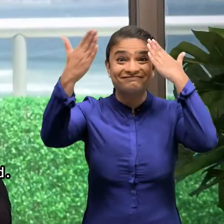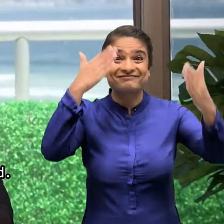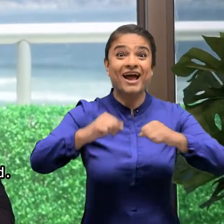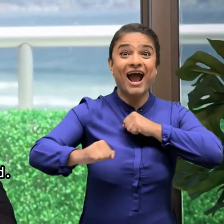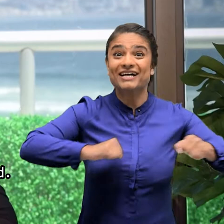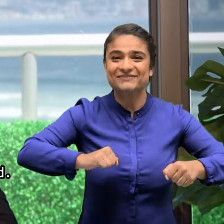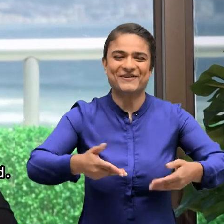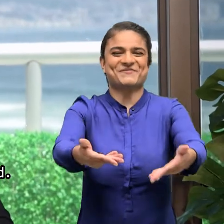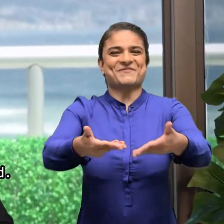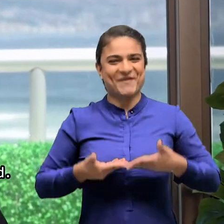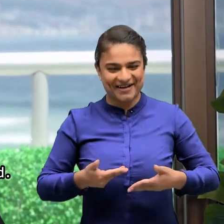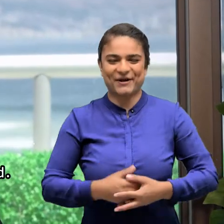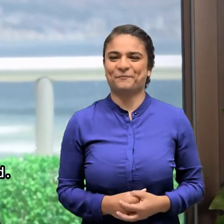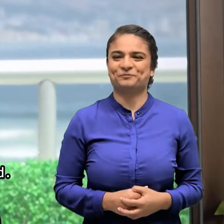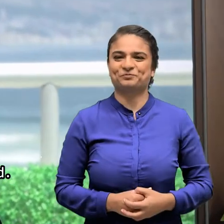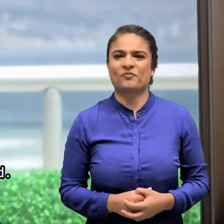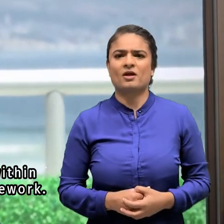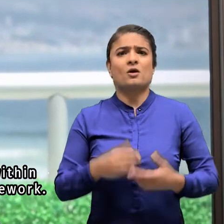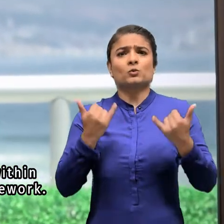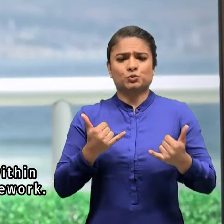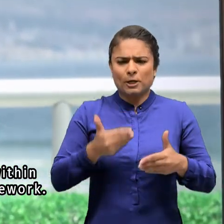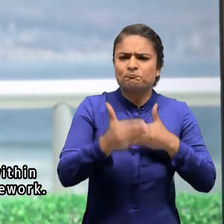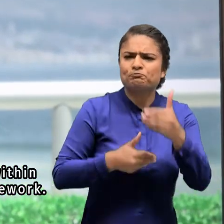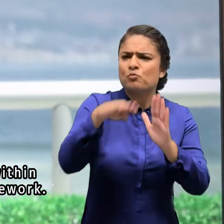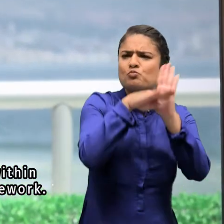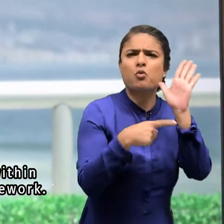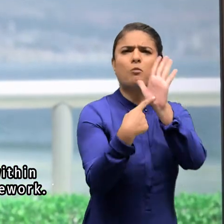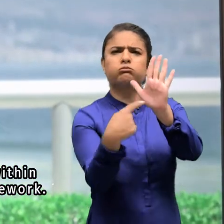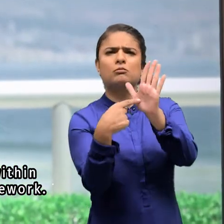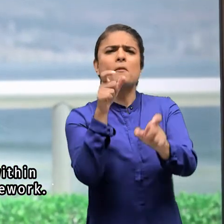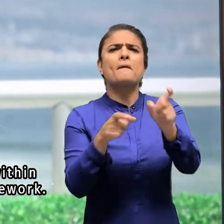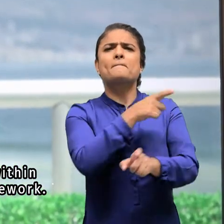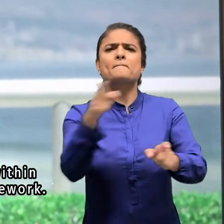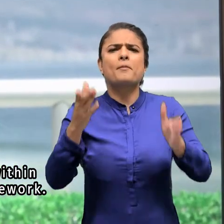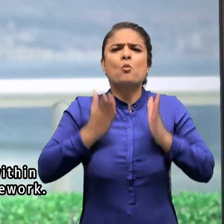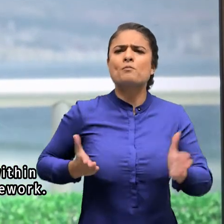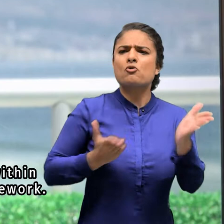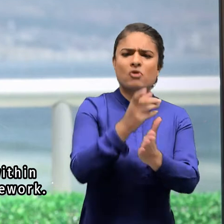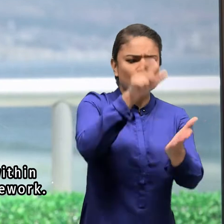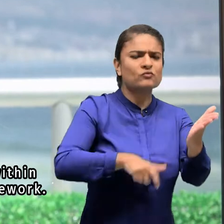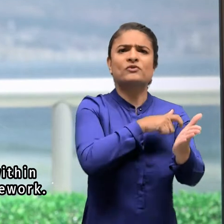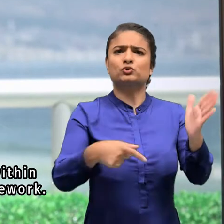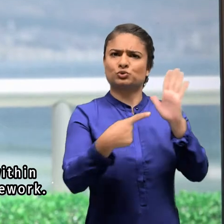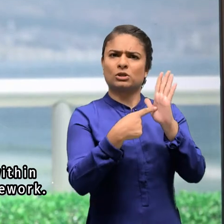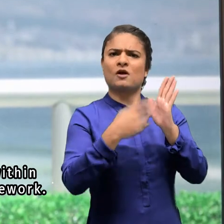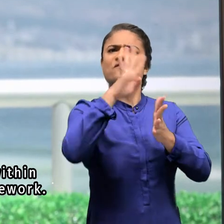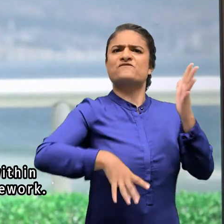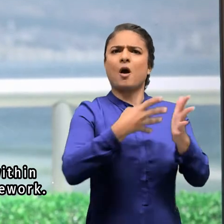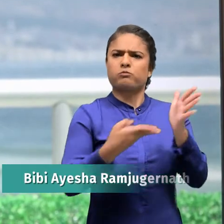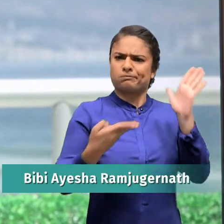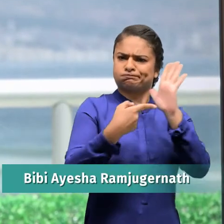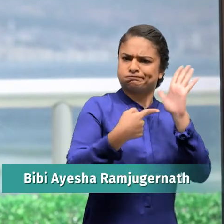Hello, hello, hello, and welcome to Activated, a series that explores disability within the context of a human rights